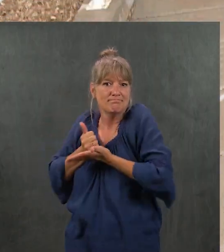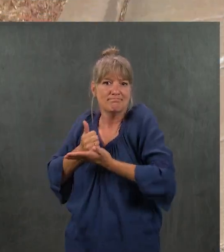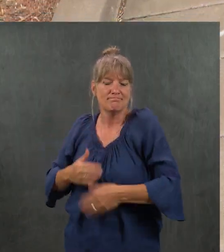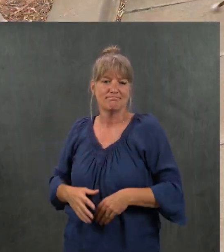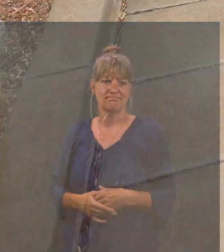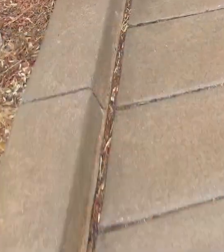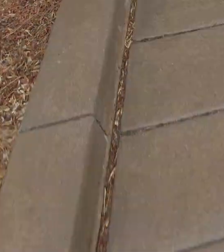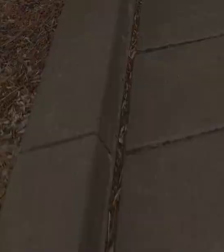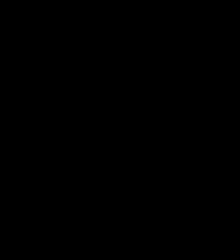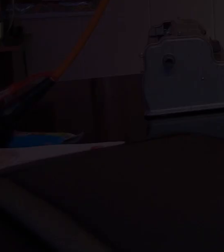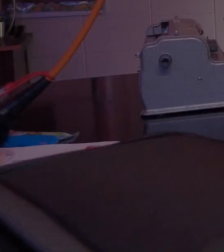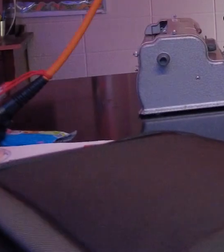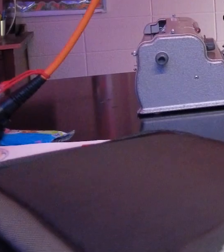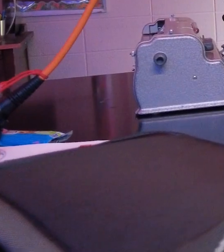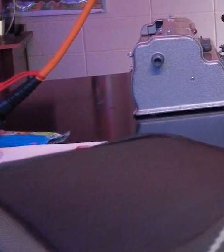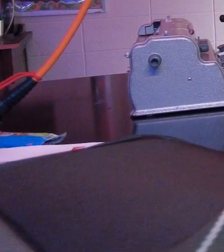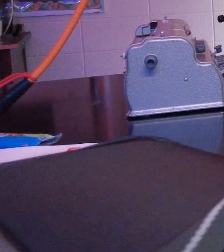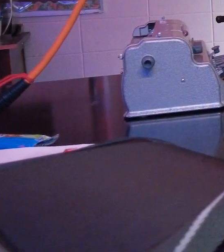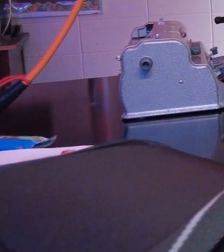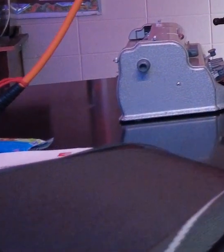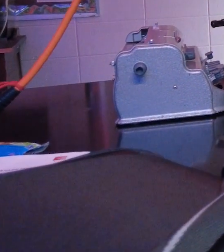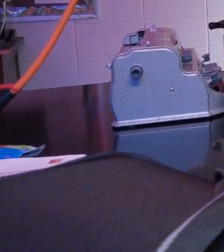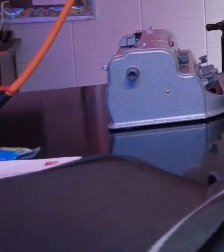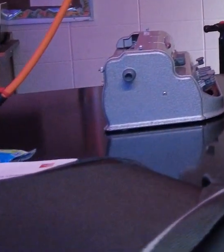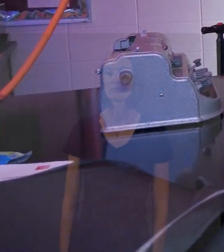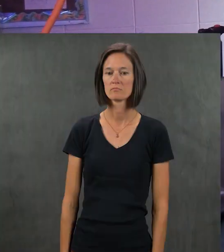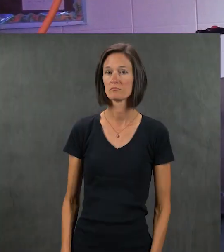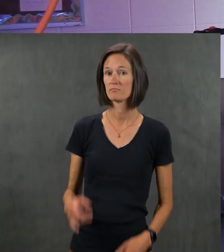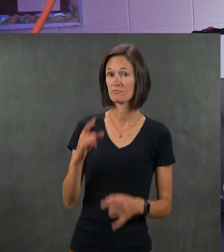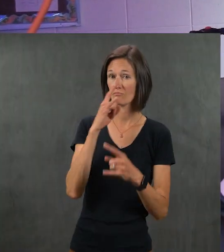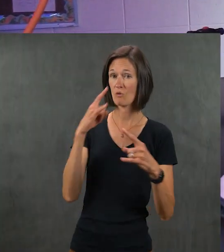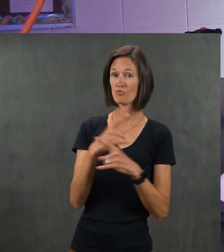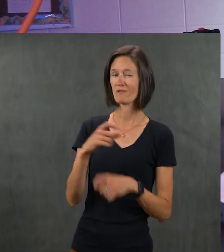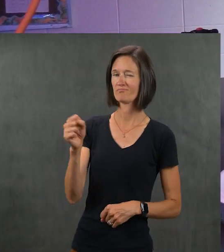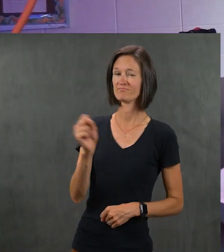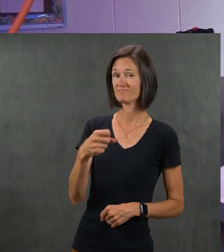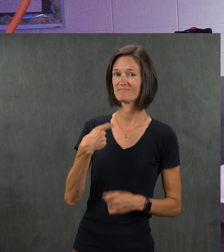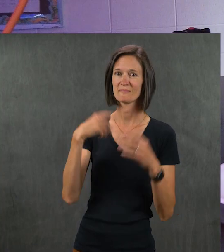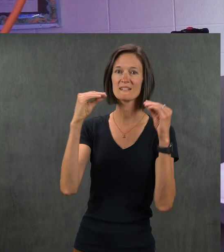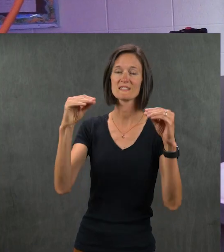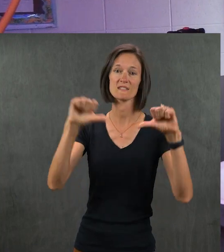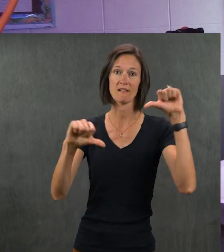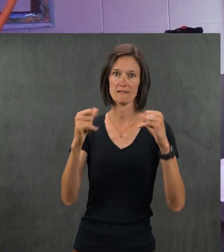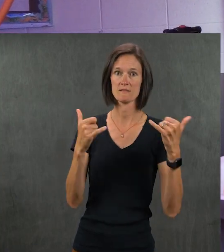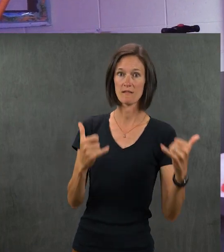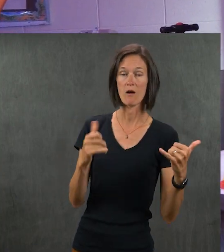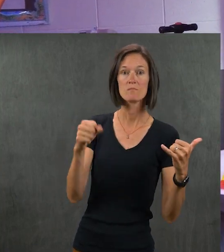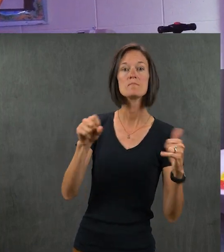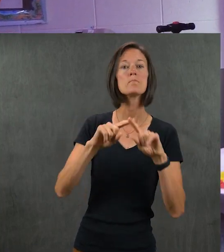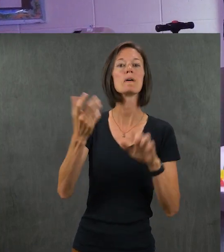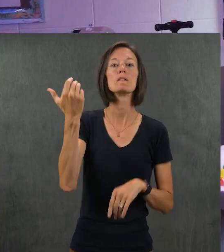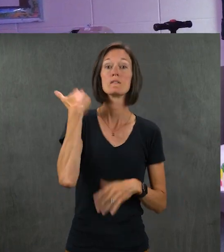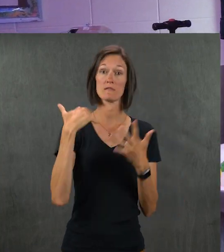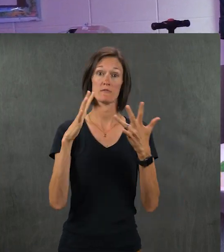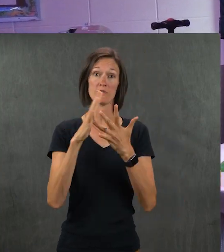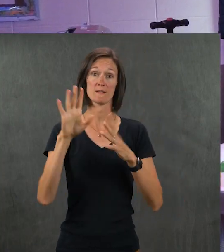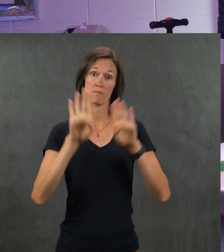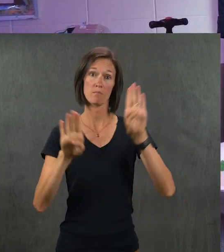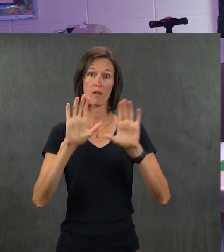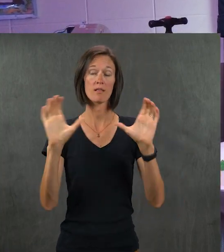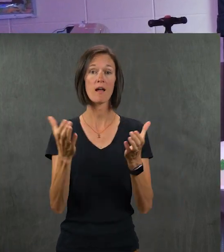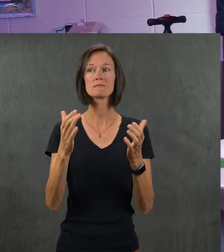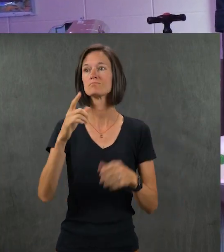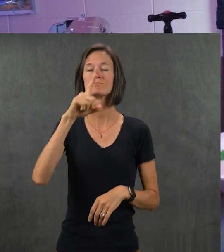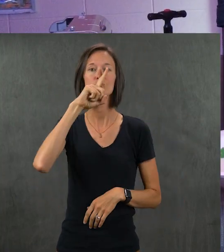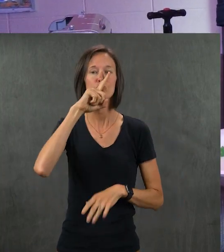walks with her cane. Christina helps a student create a tactile DNA strand from candy. Christina. Ironically, yeah, I'm a science teacher now, but in my freshman biology